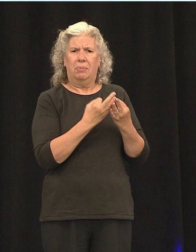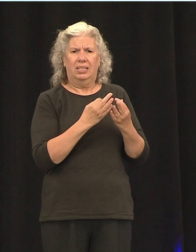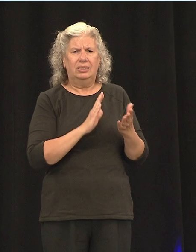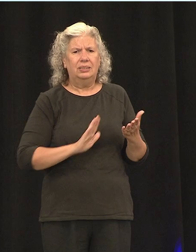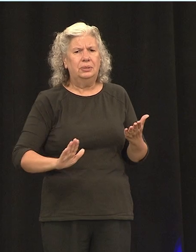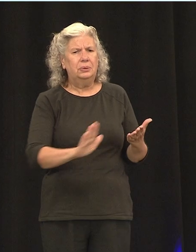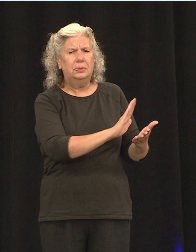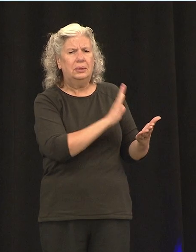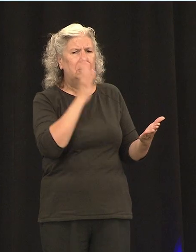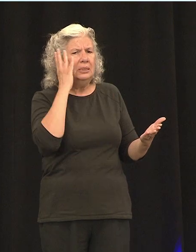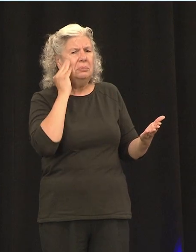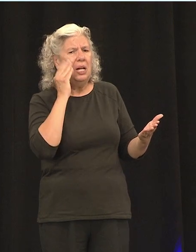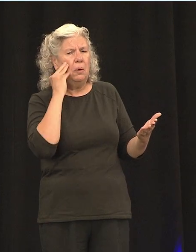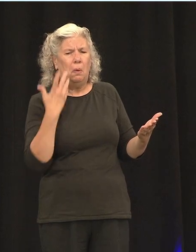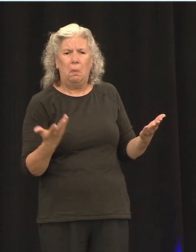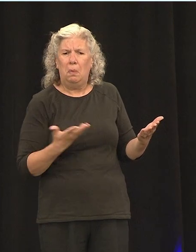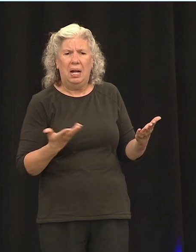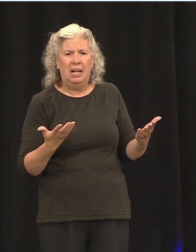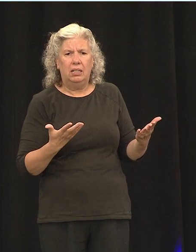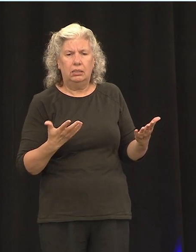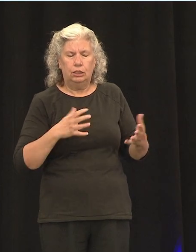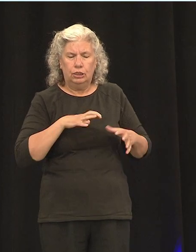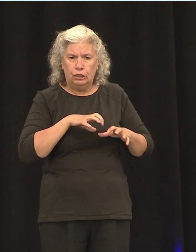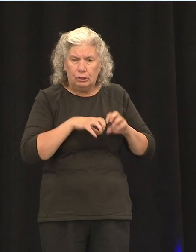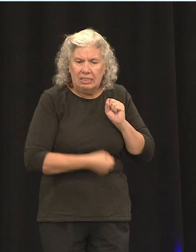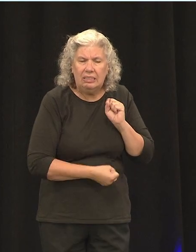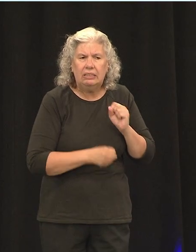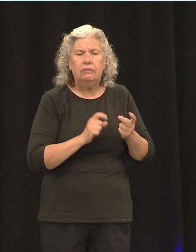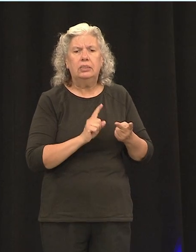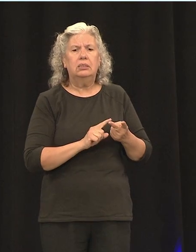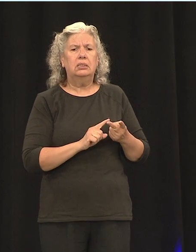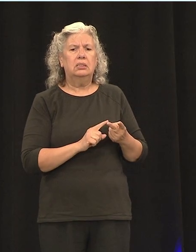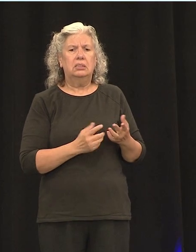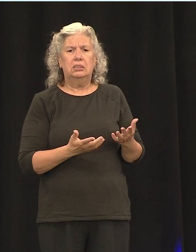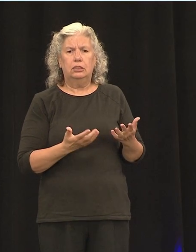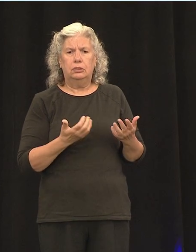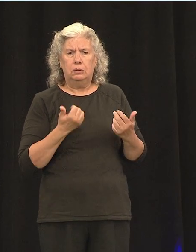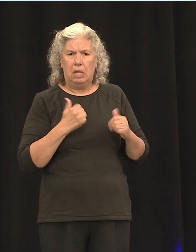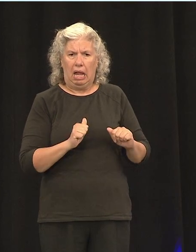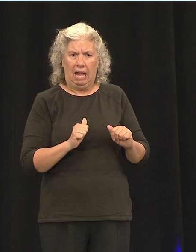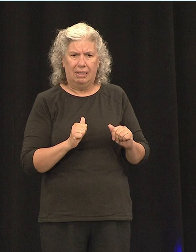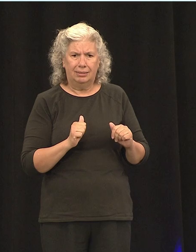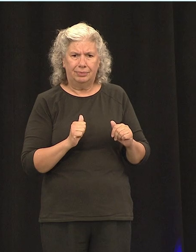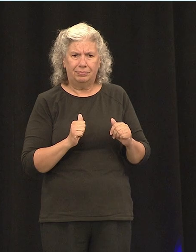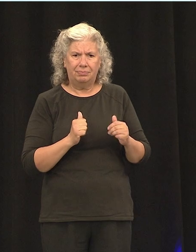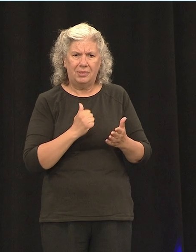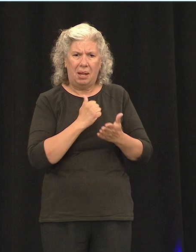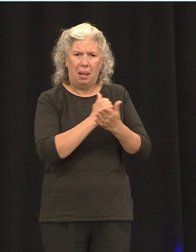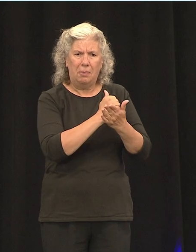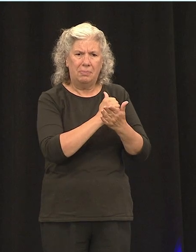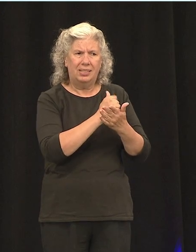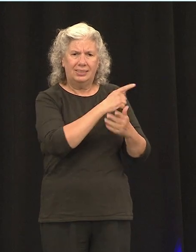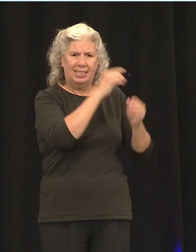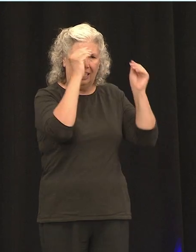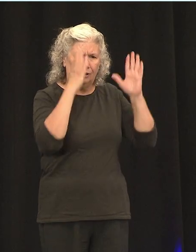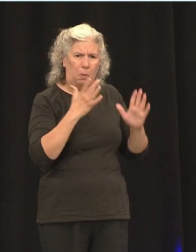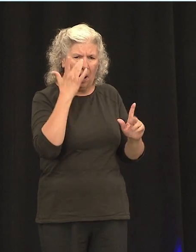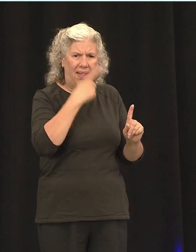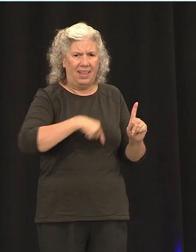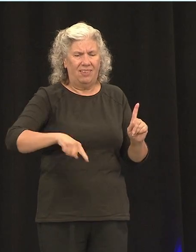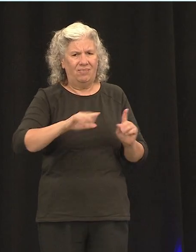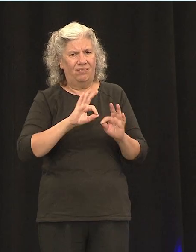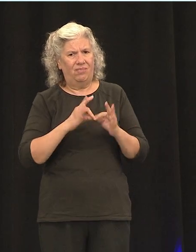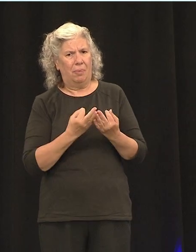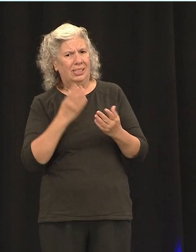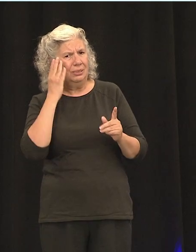families to understand what families might be going through. And as we mentioned yesterday in